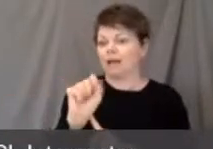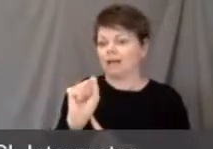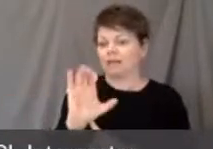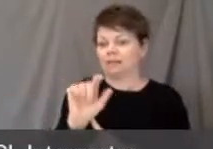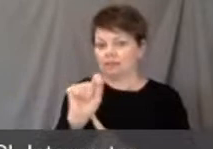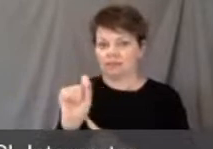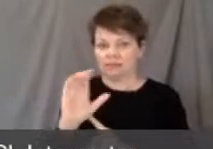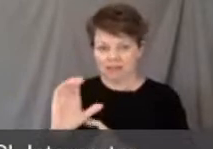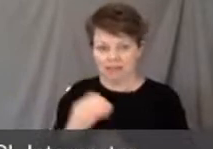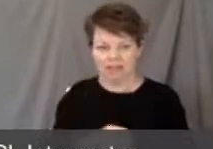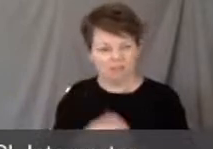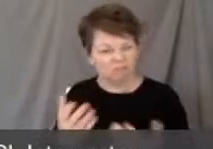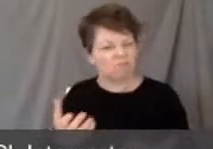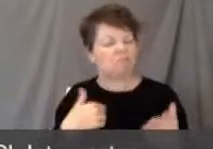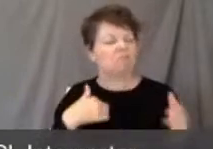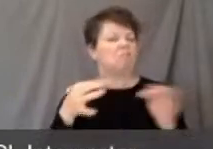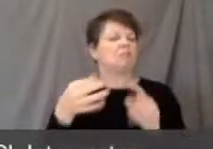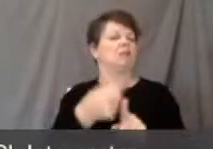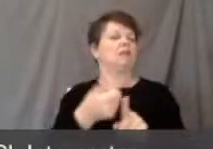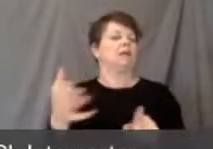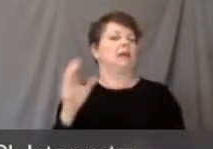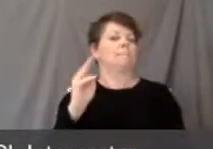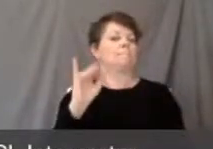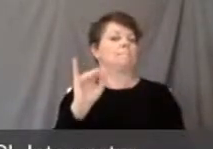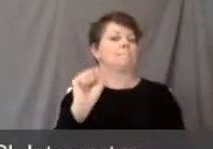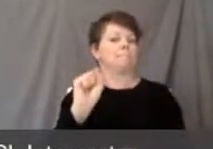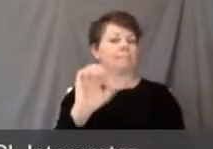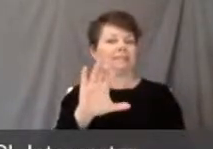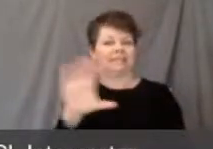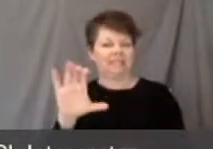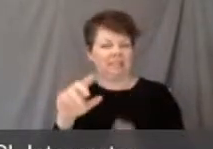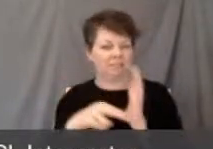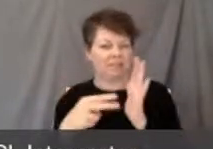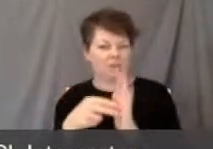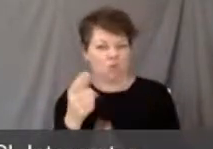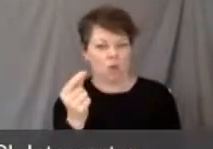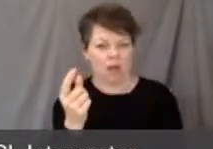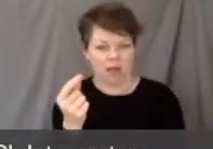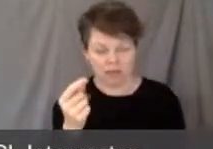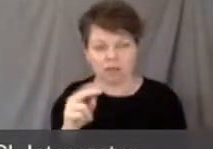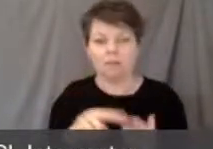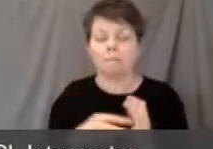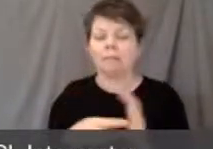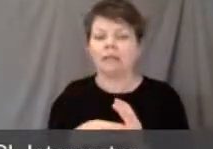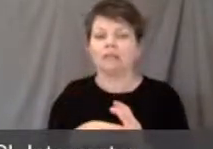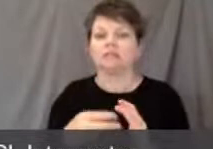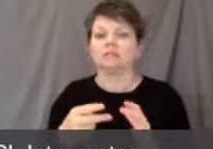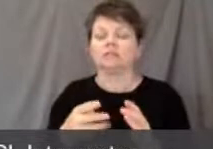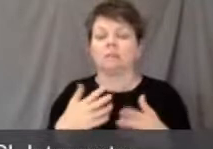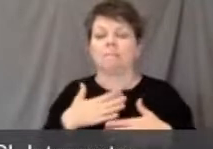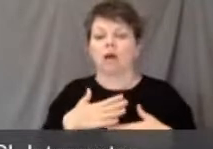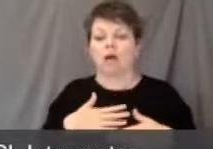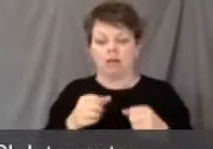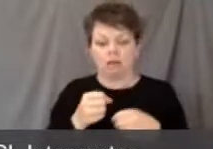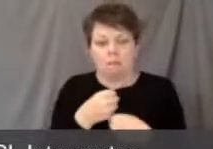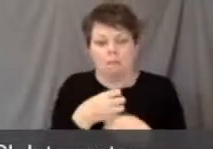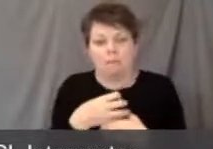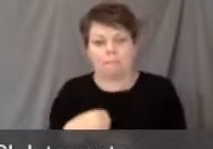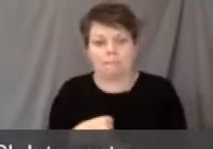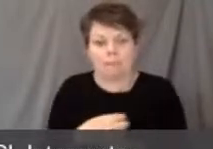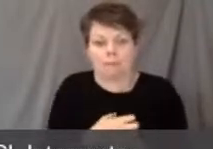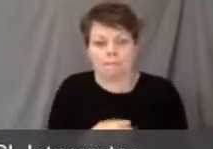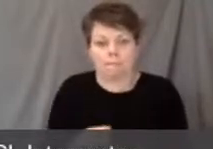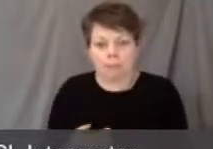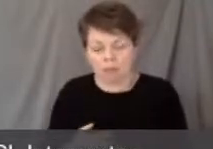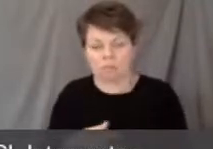So what is multisystem inflammatory syndrome in children? Well, it is an inflammation that can infect multiple major organs,